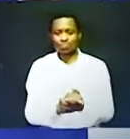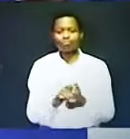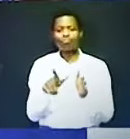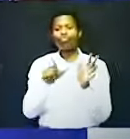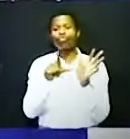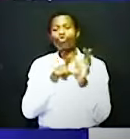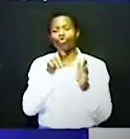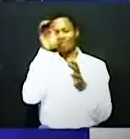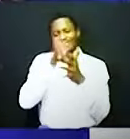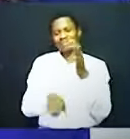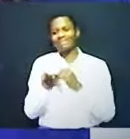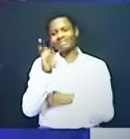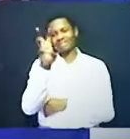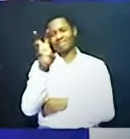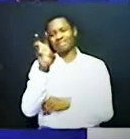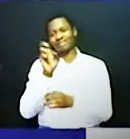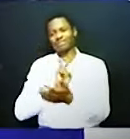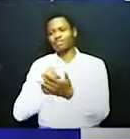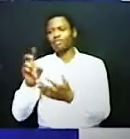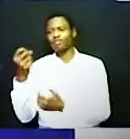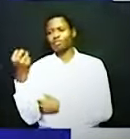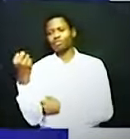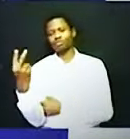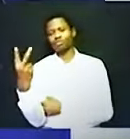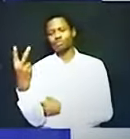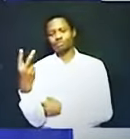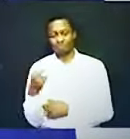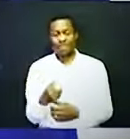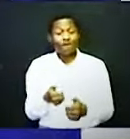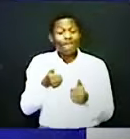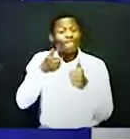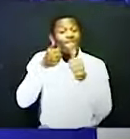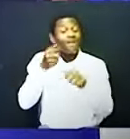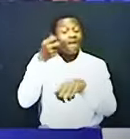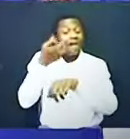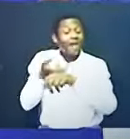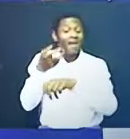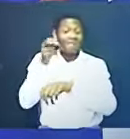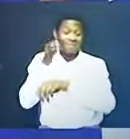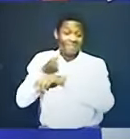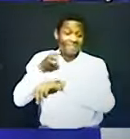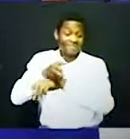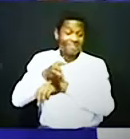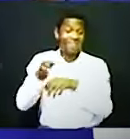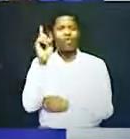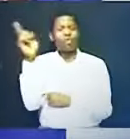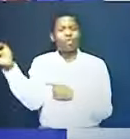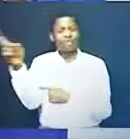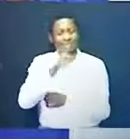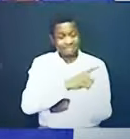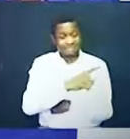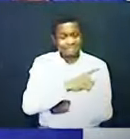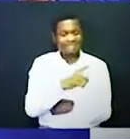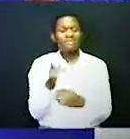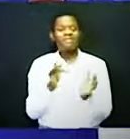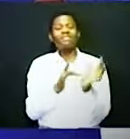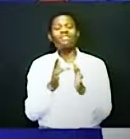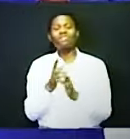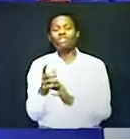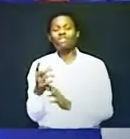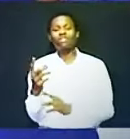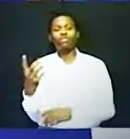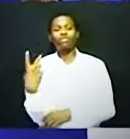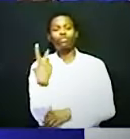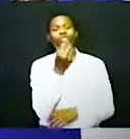Luke 6:12. Now following hard after God. One of those days, Jesus went out to a mountainside